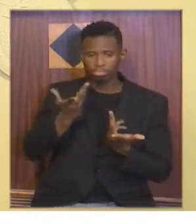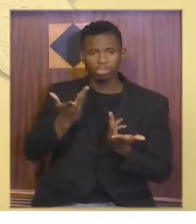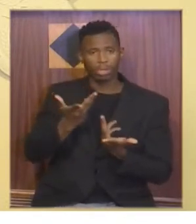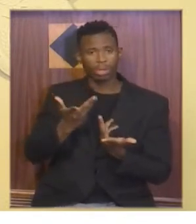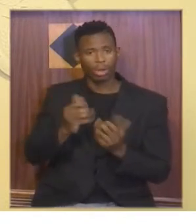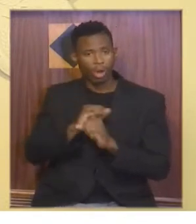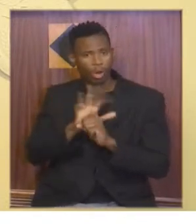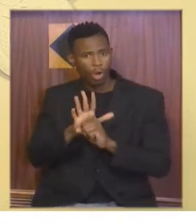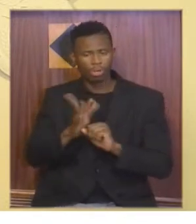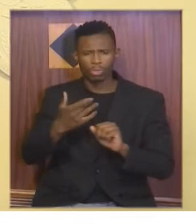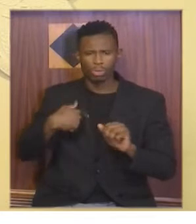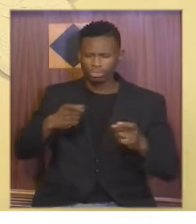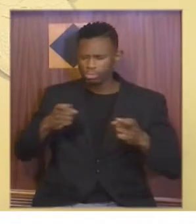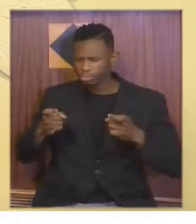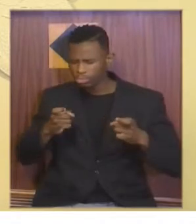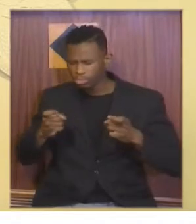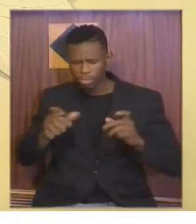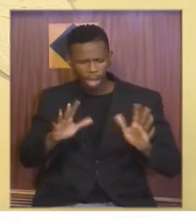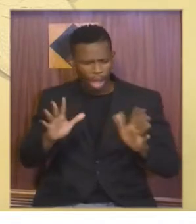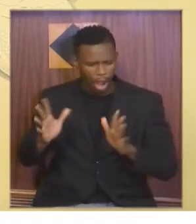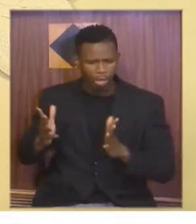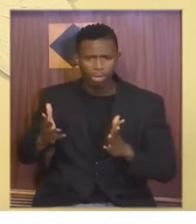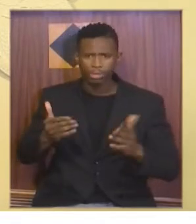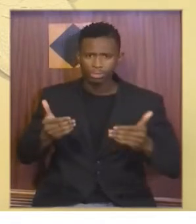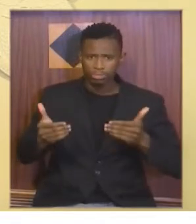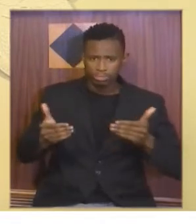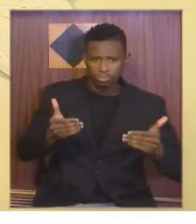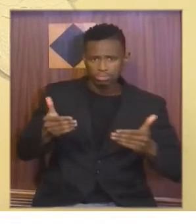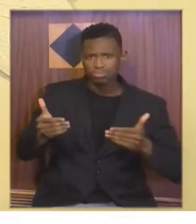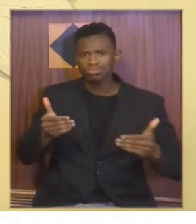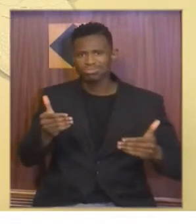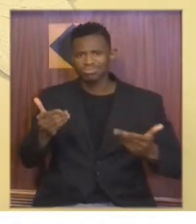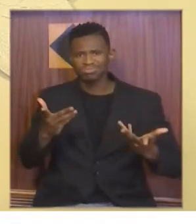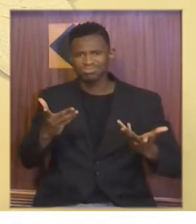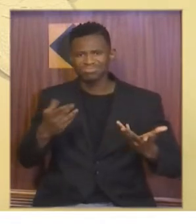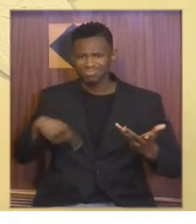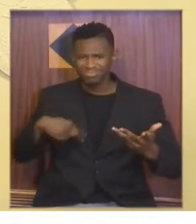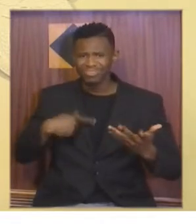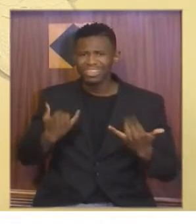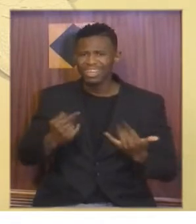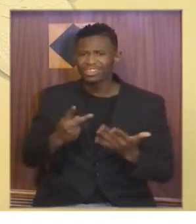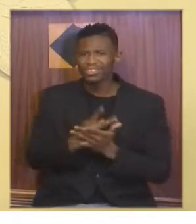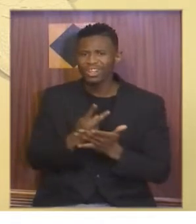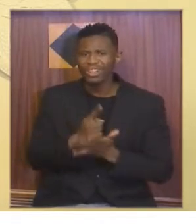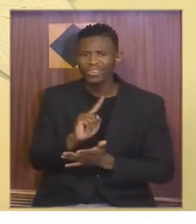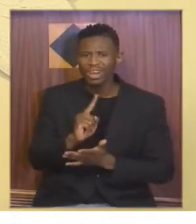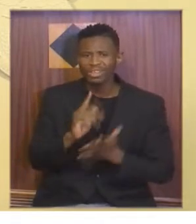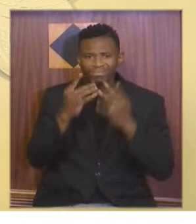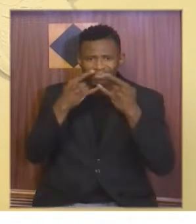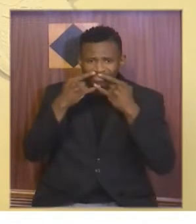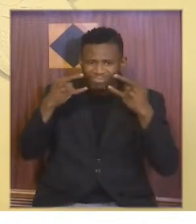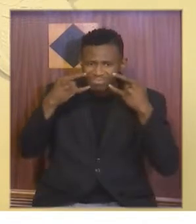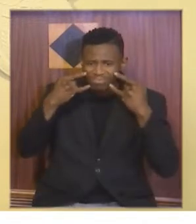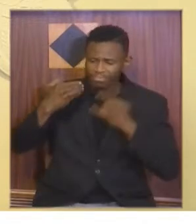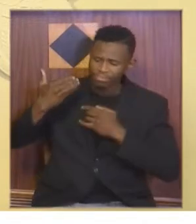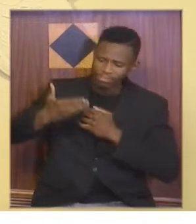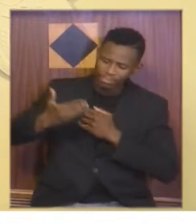more effectively. We have gotten used to wearing masks and washing our hands regularly.